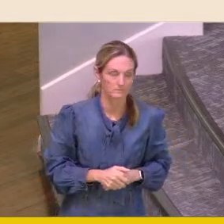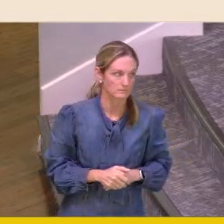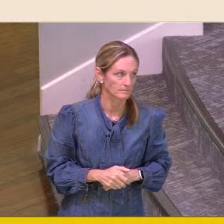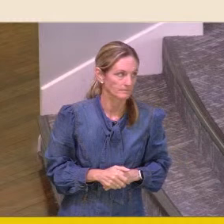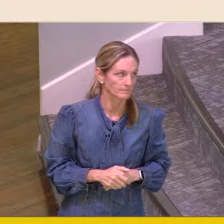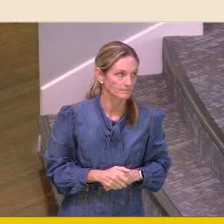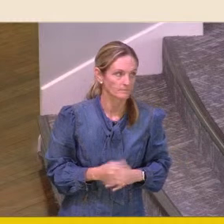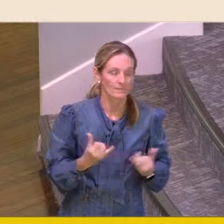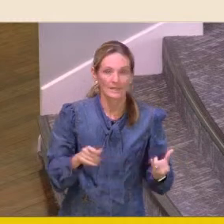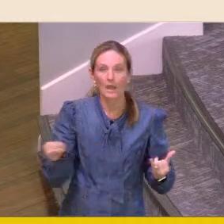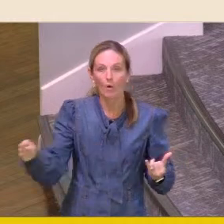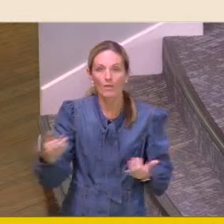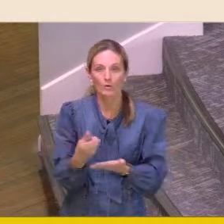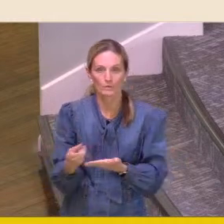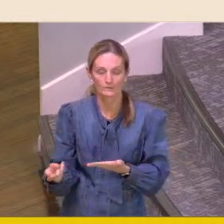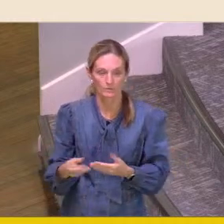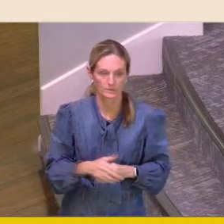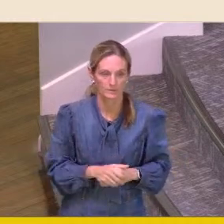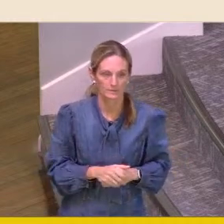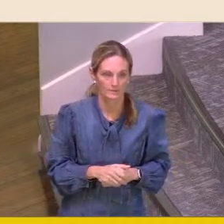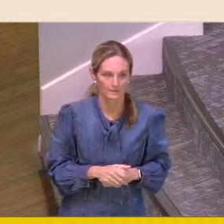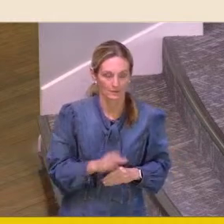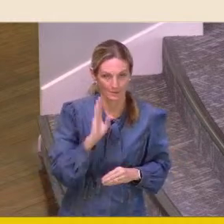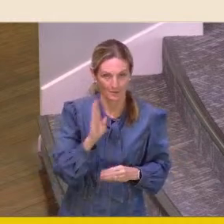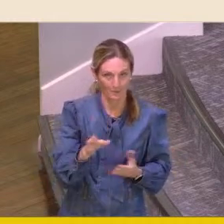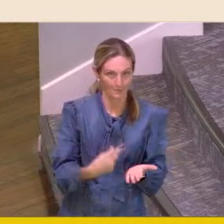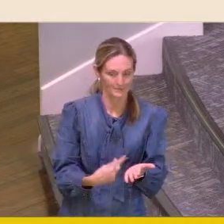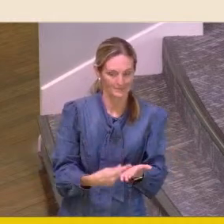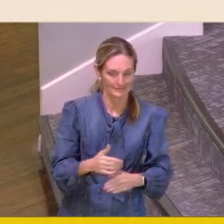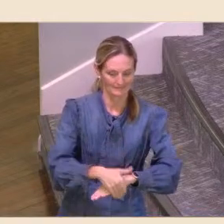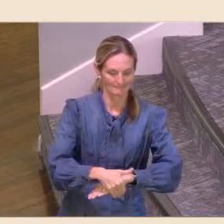Our other resources that we're going to talk about tonight,